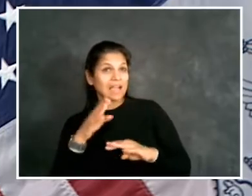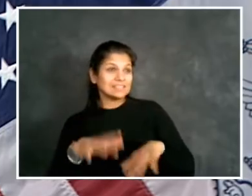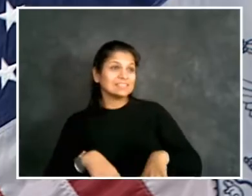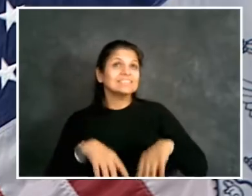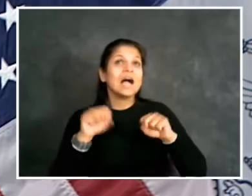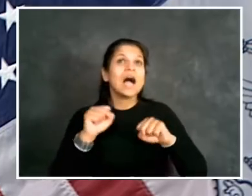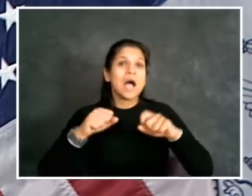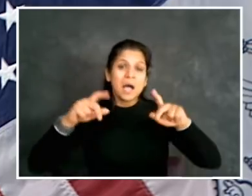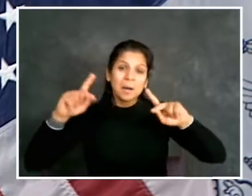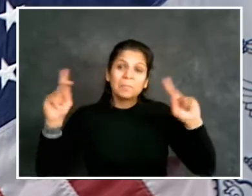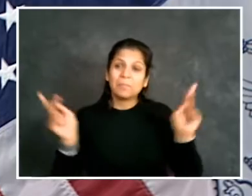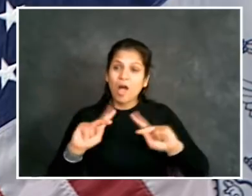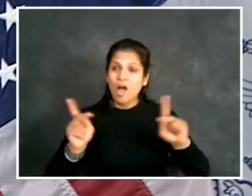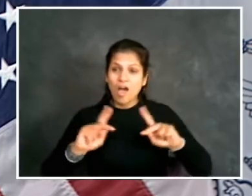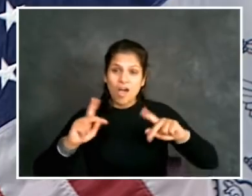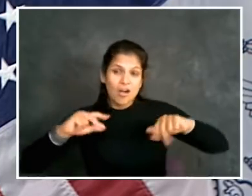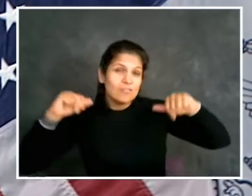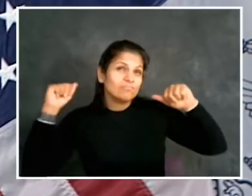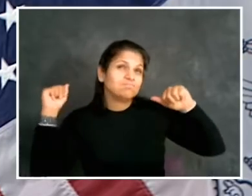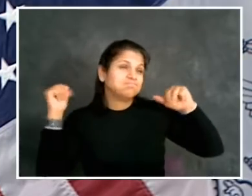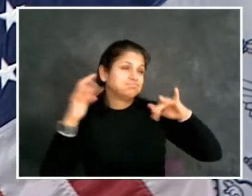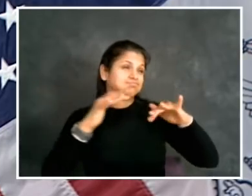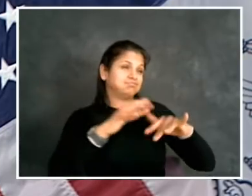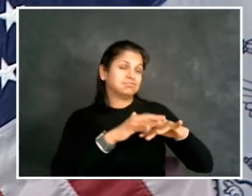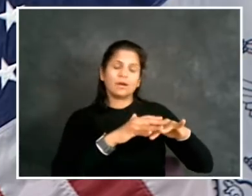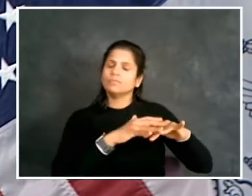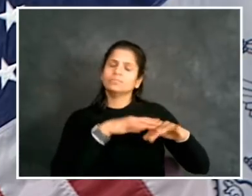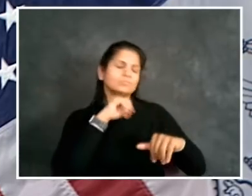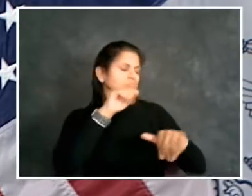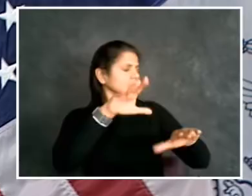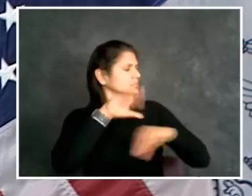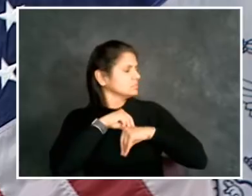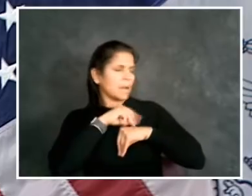Mr. Mayor, sorry I missed you Tuesday night.